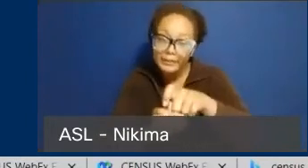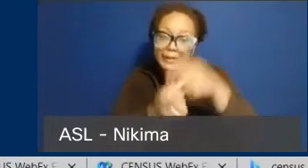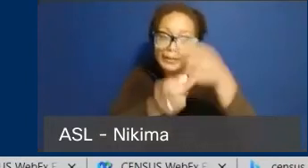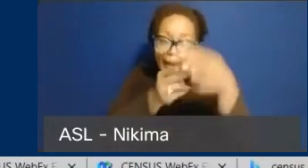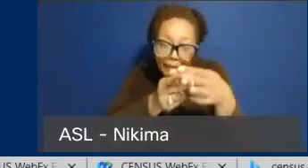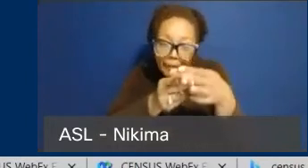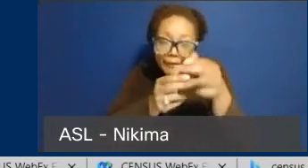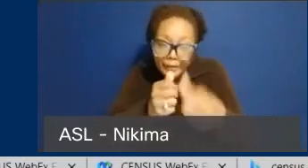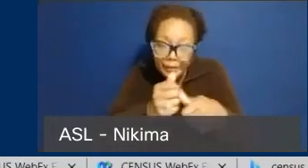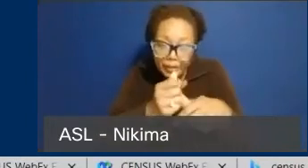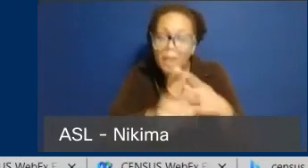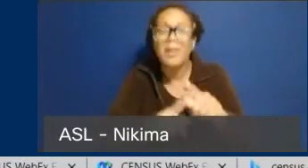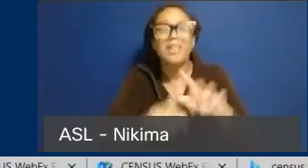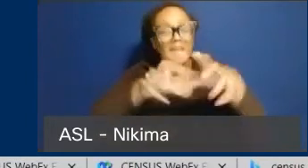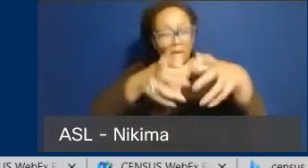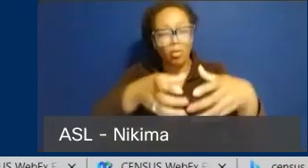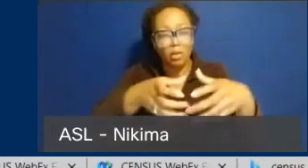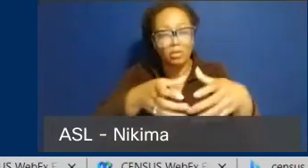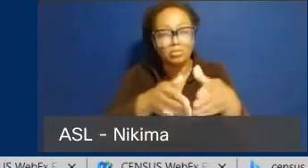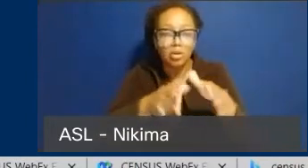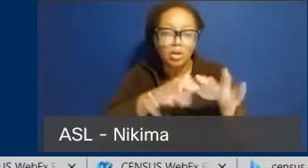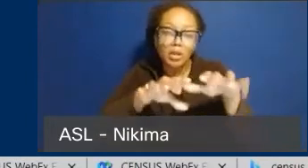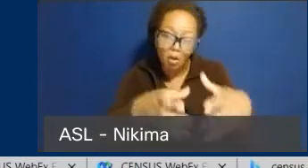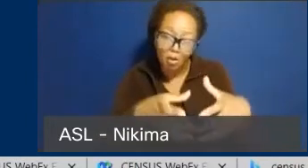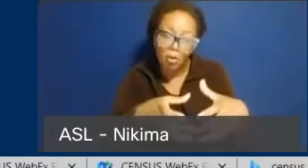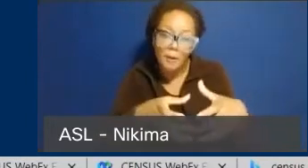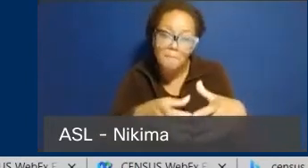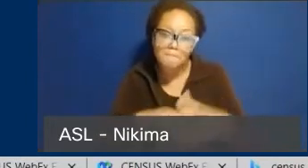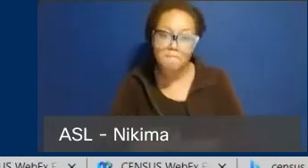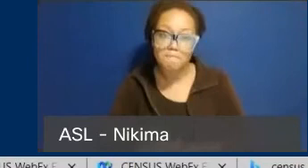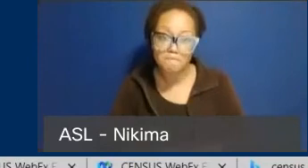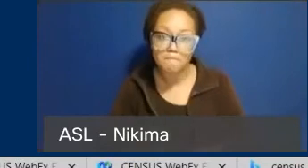the category that the disability is in.